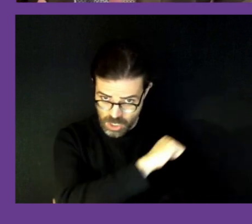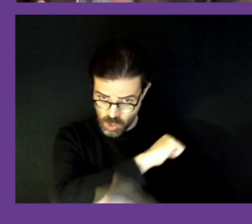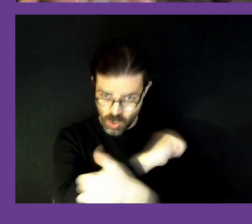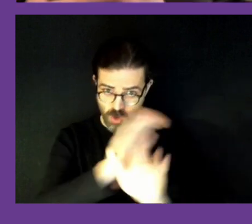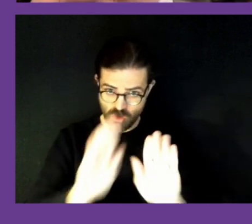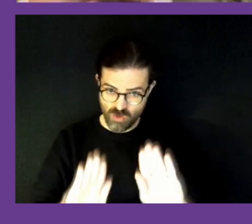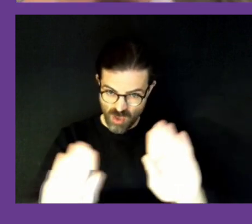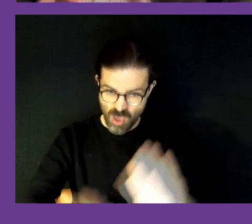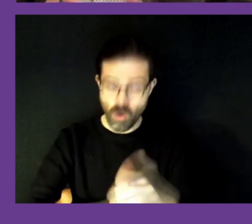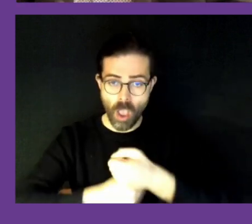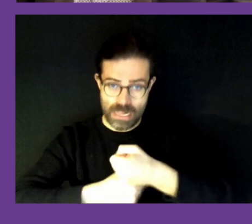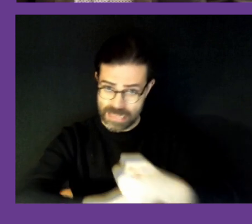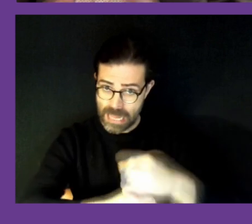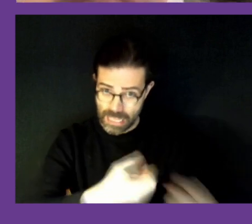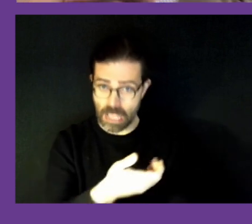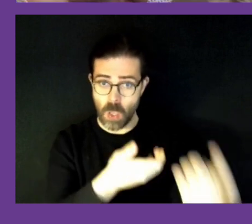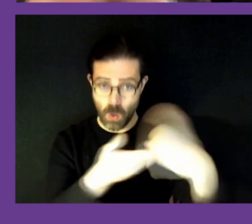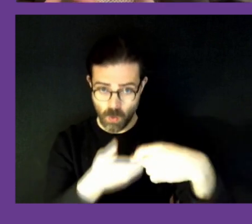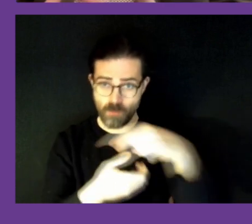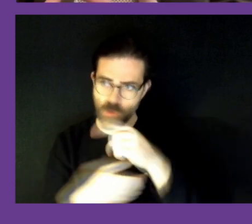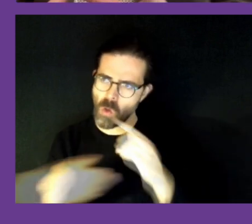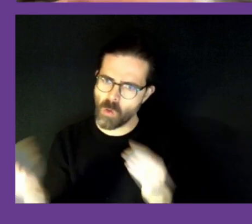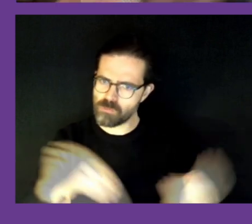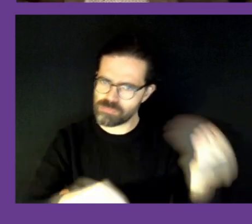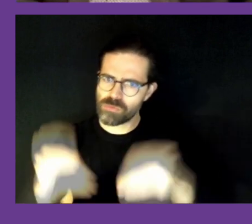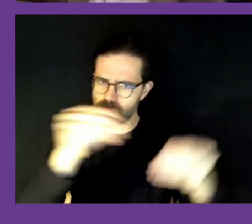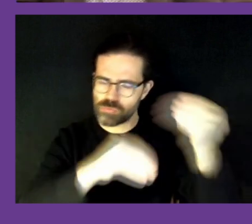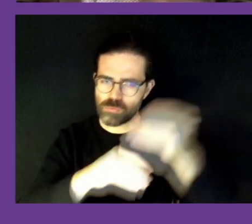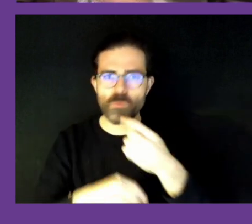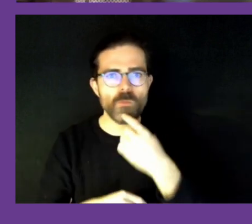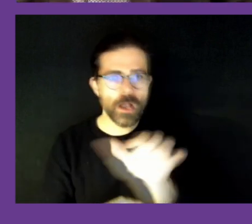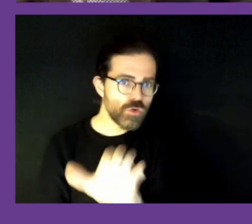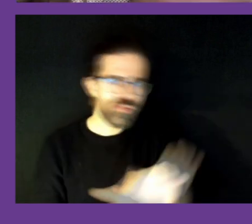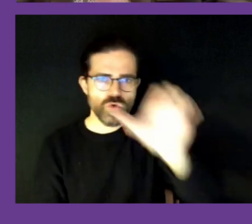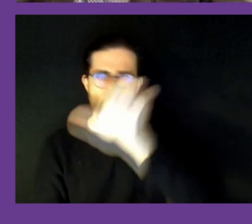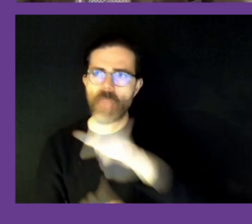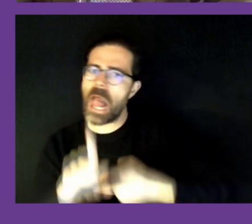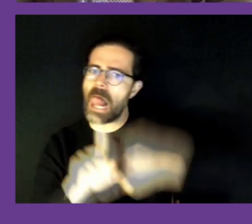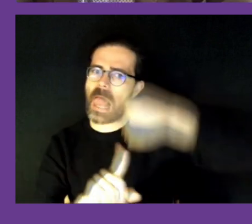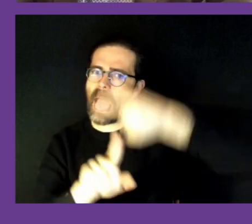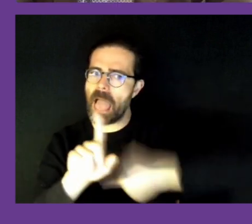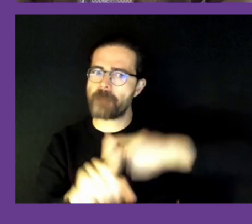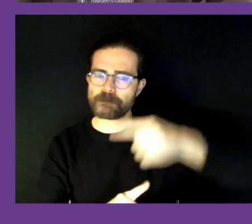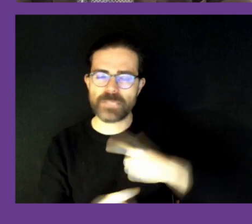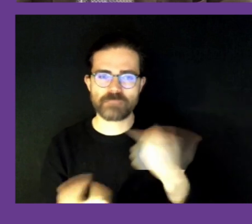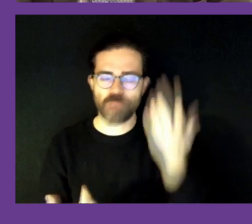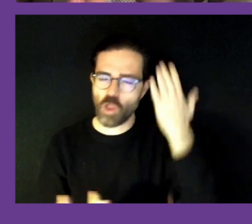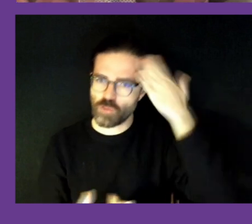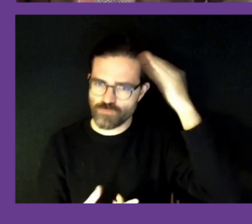to influence and share your knowledge at European level, if relevant, also at international